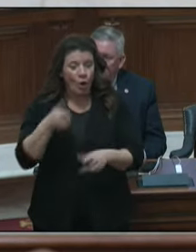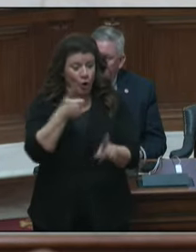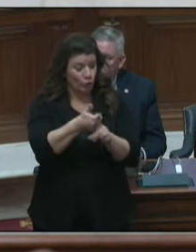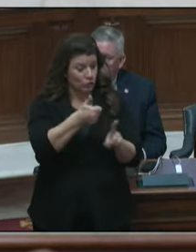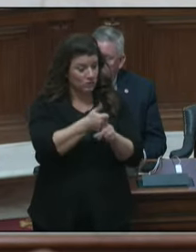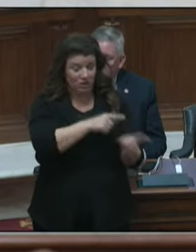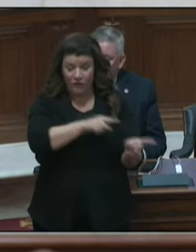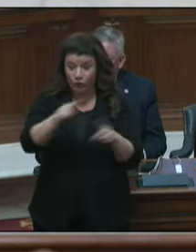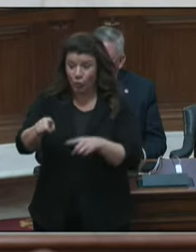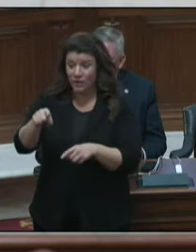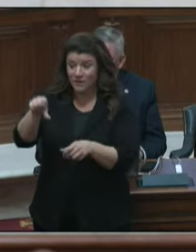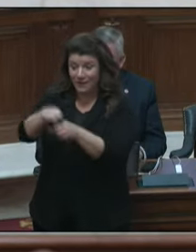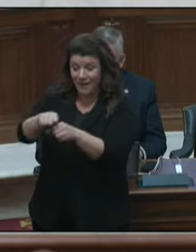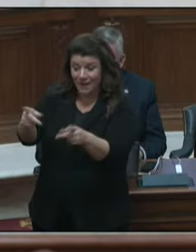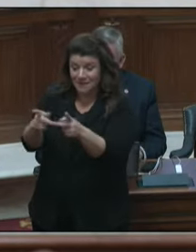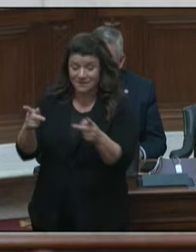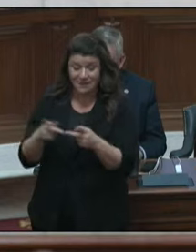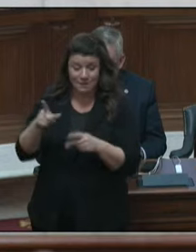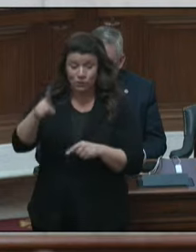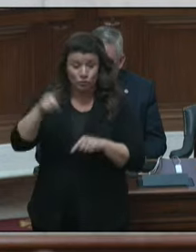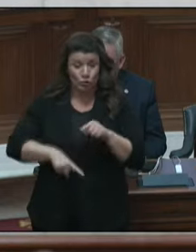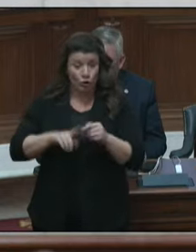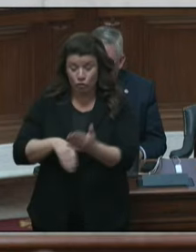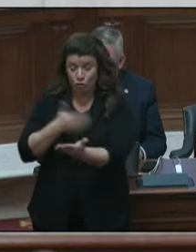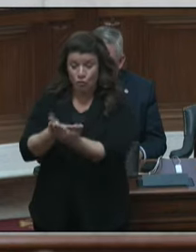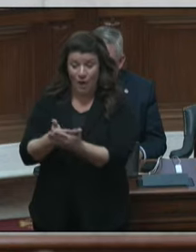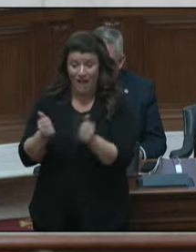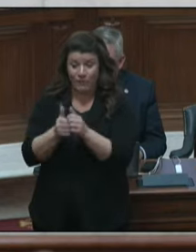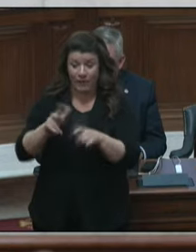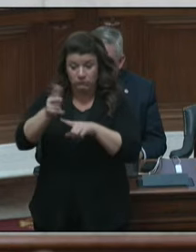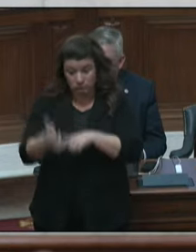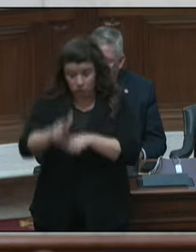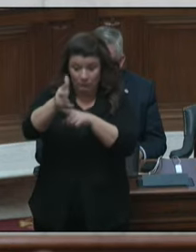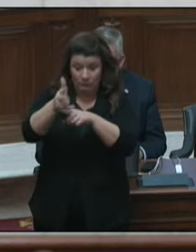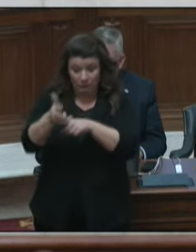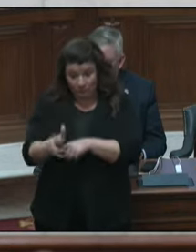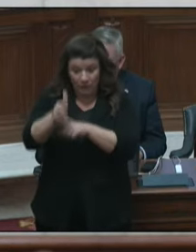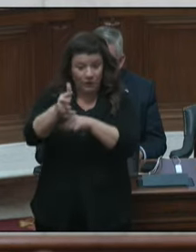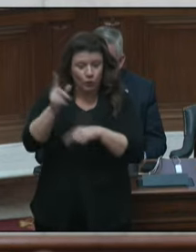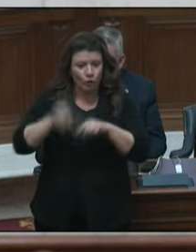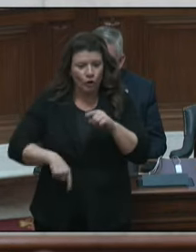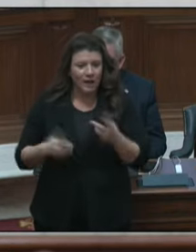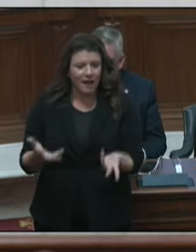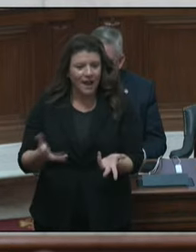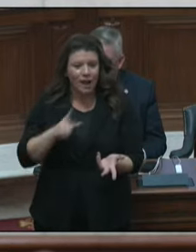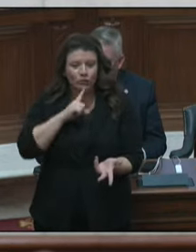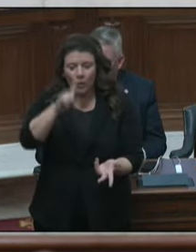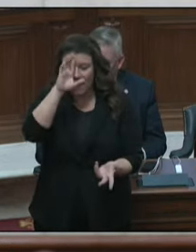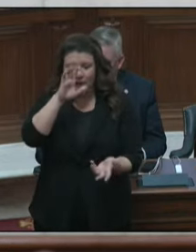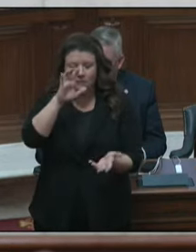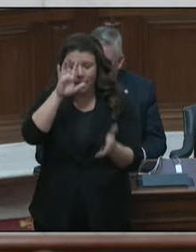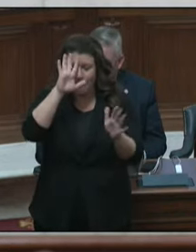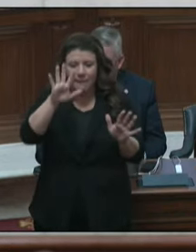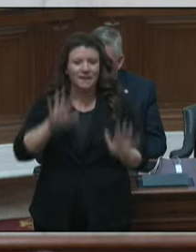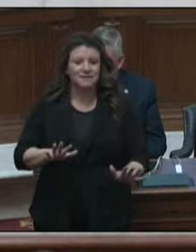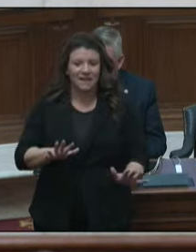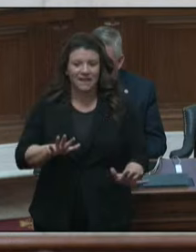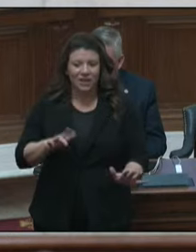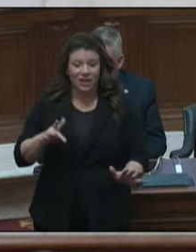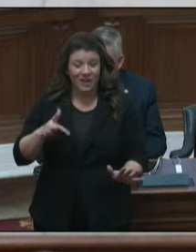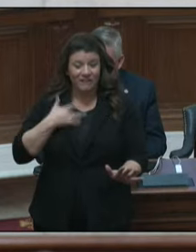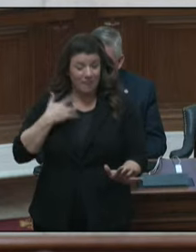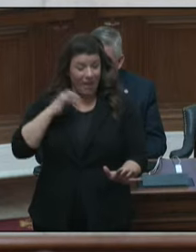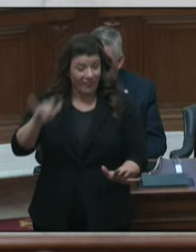convenient mark because you couldn't get there without tearing your car up before, it's unbelievable. Think about this